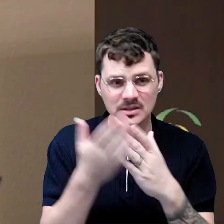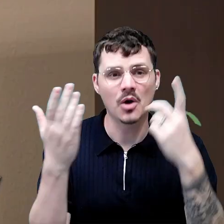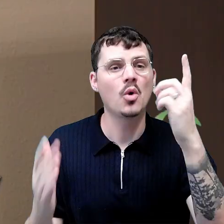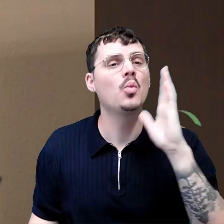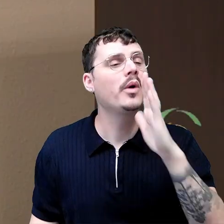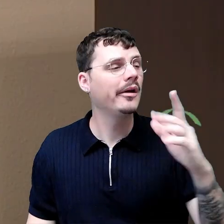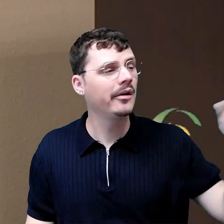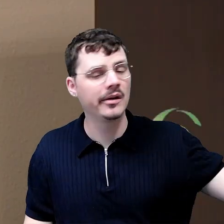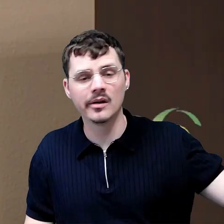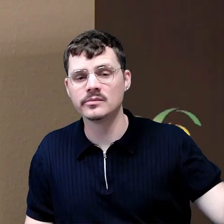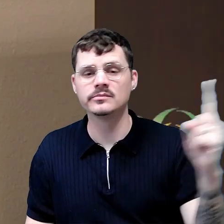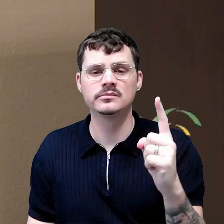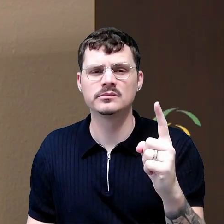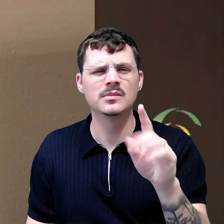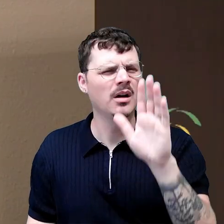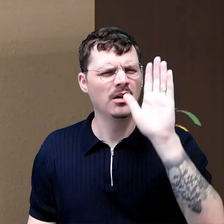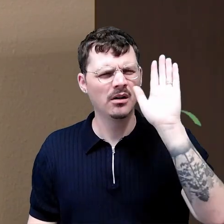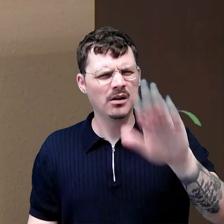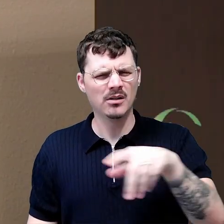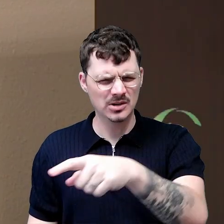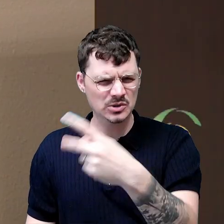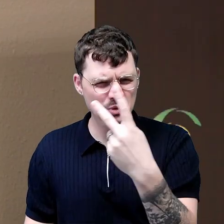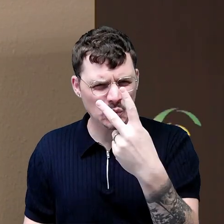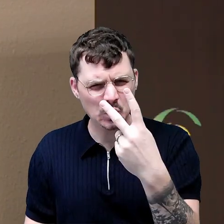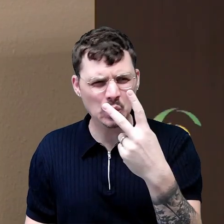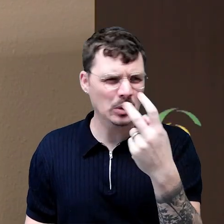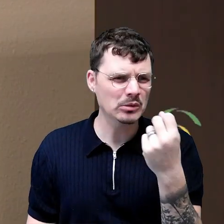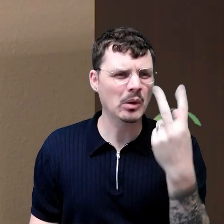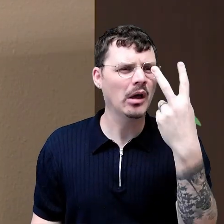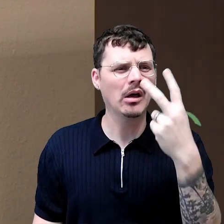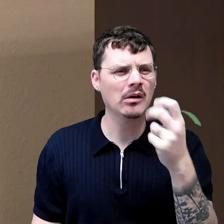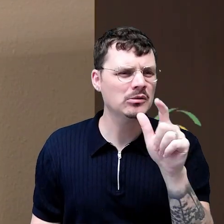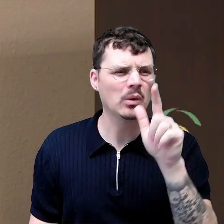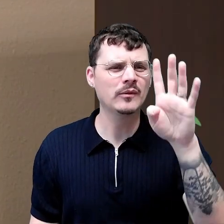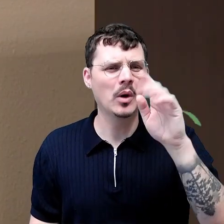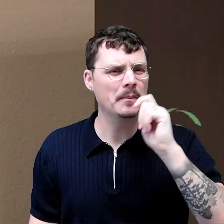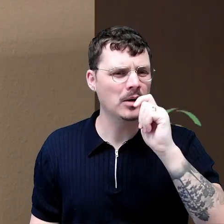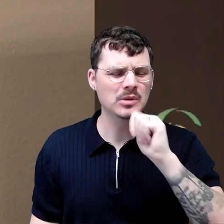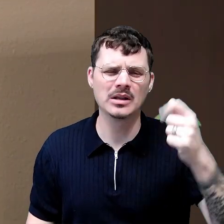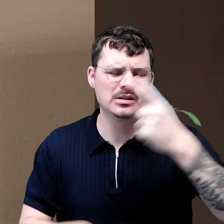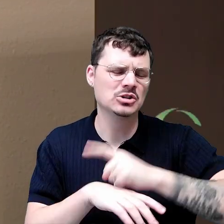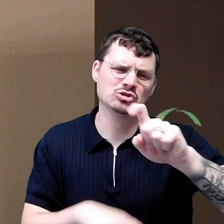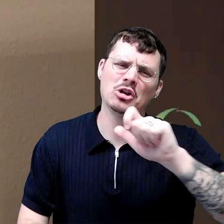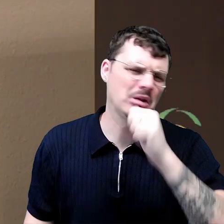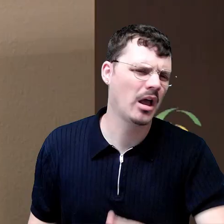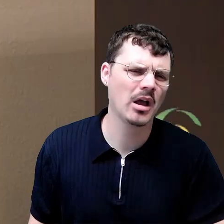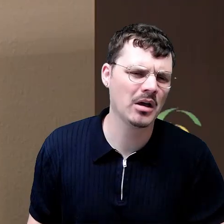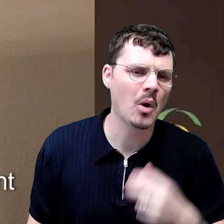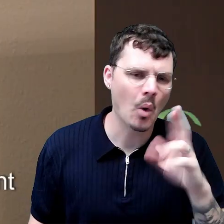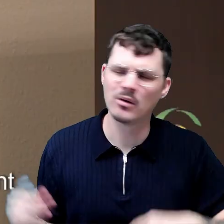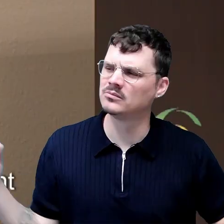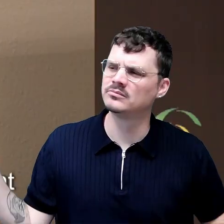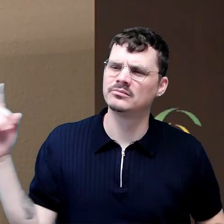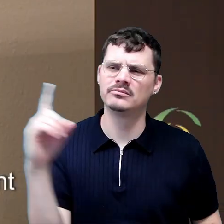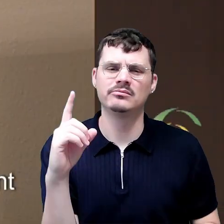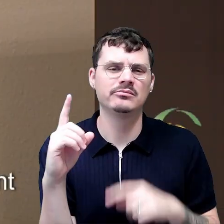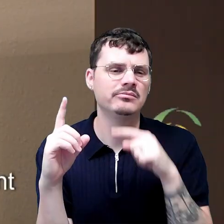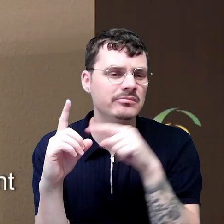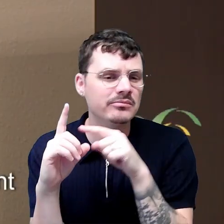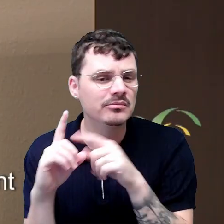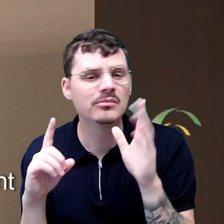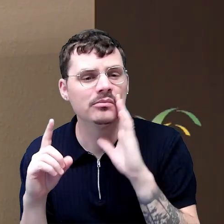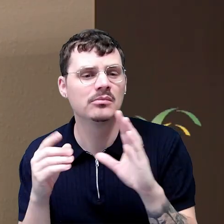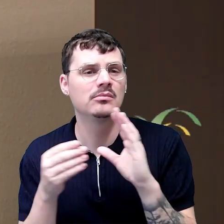in and say, he shouldn't be able to have 2 dozen sugary popsicles a day, or somebody else will